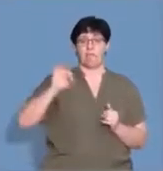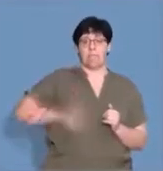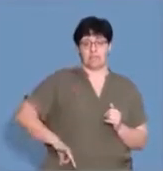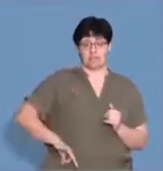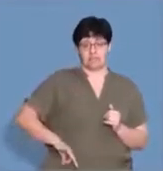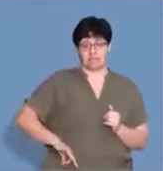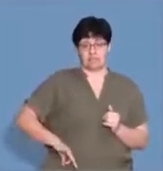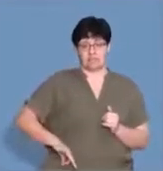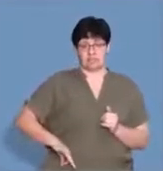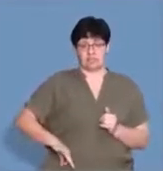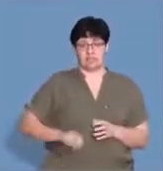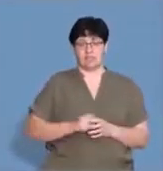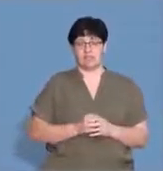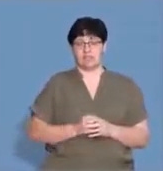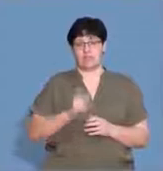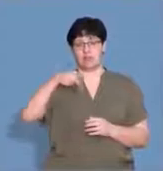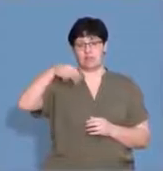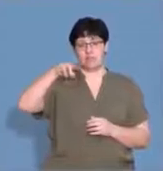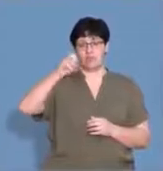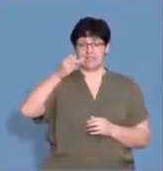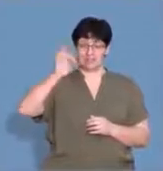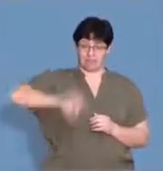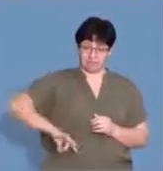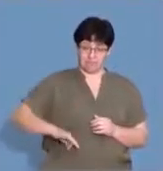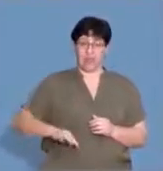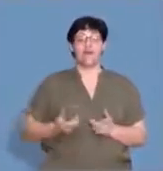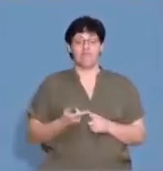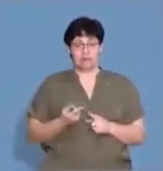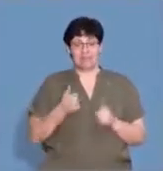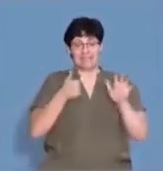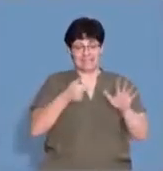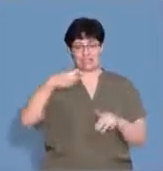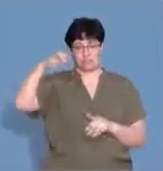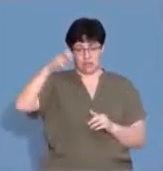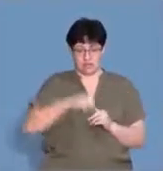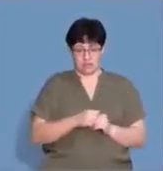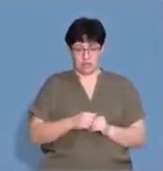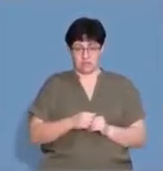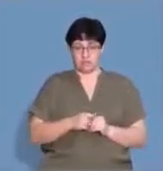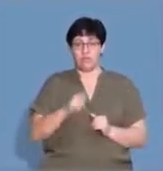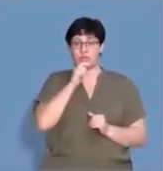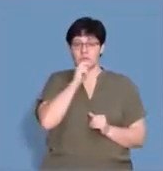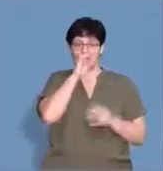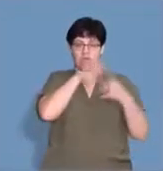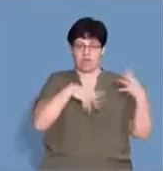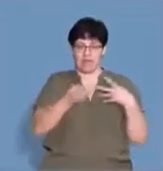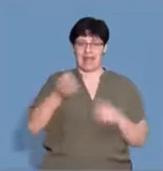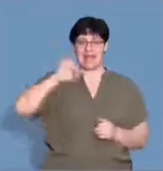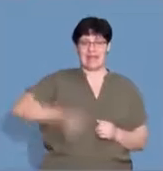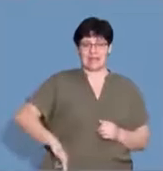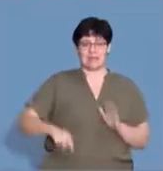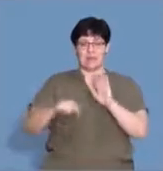profit. So this they want the profit made from 6 tours, and we're going to use the formula